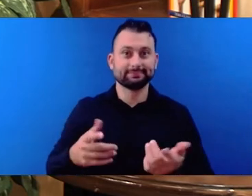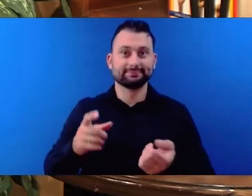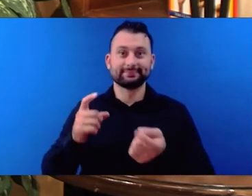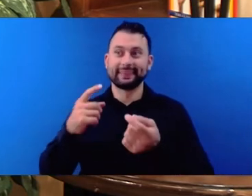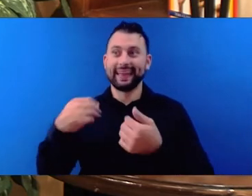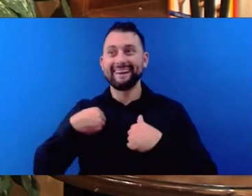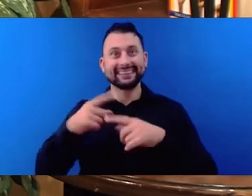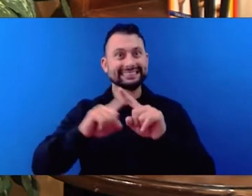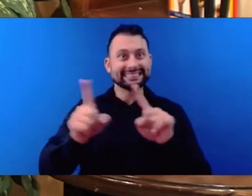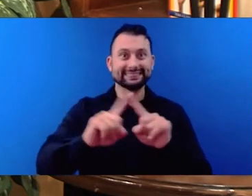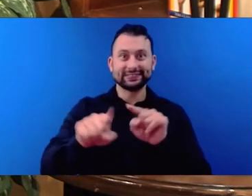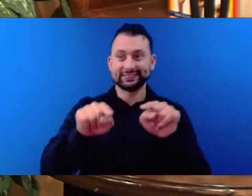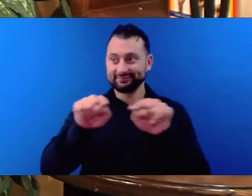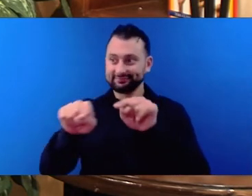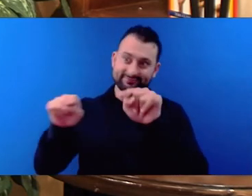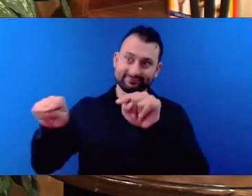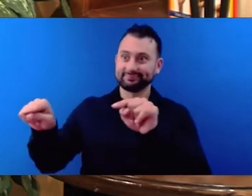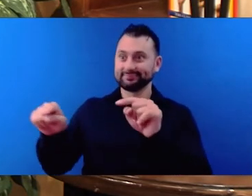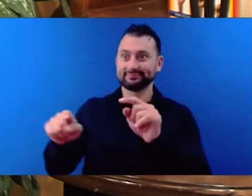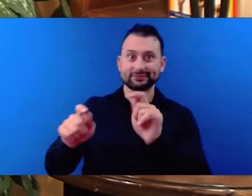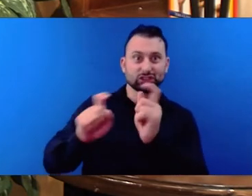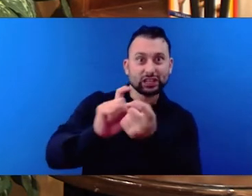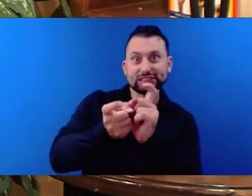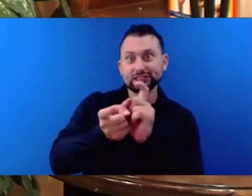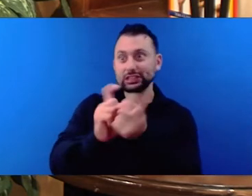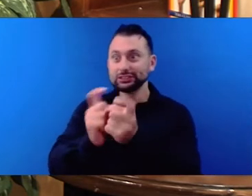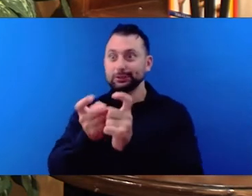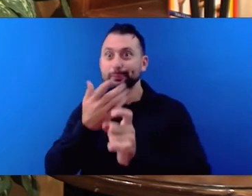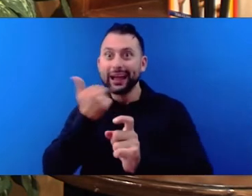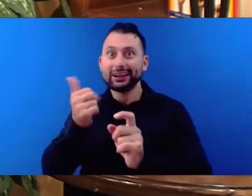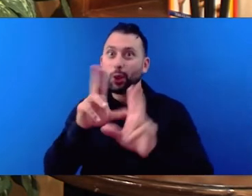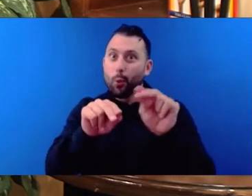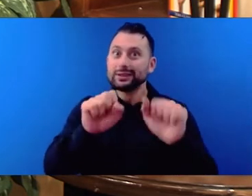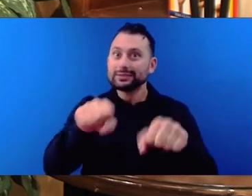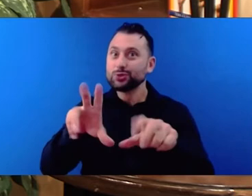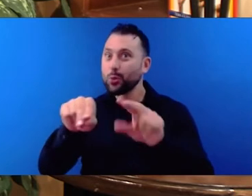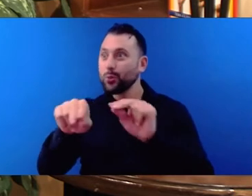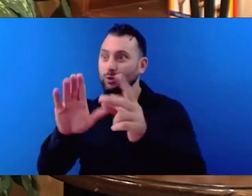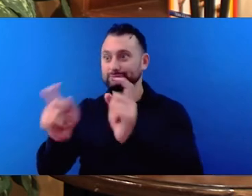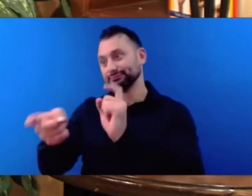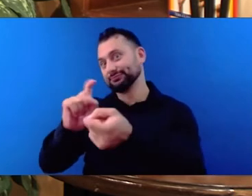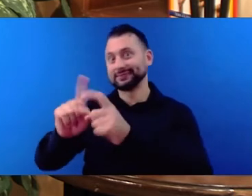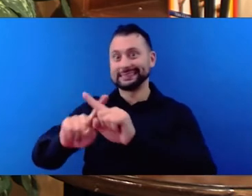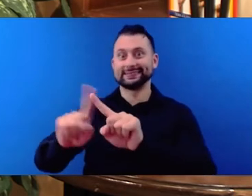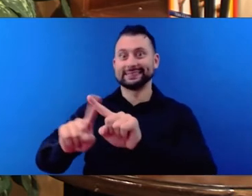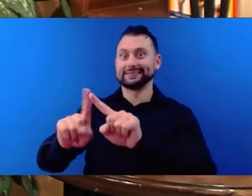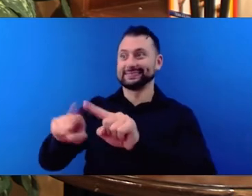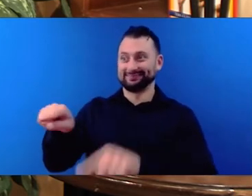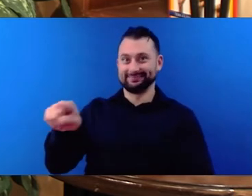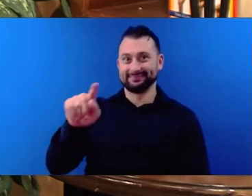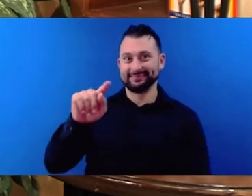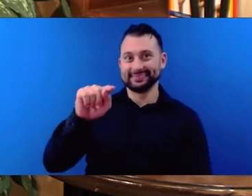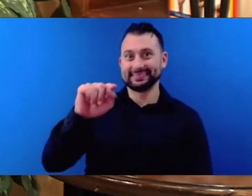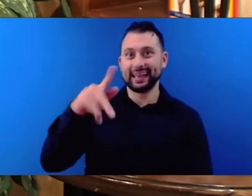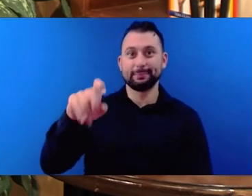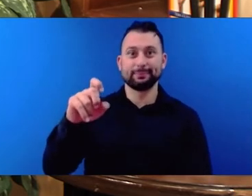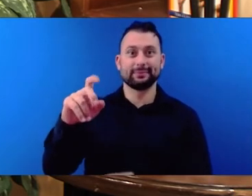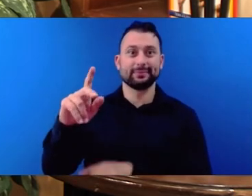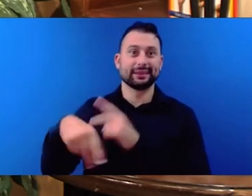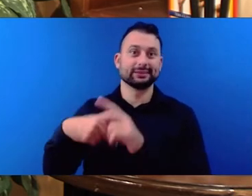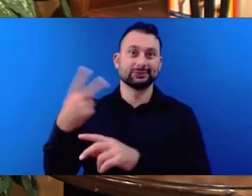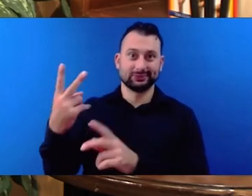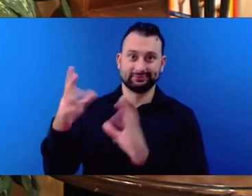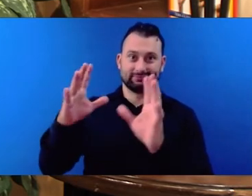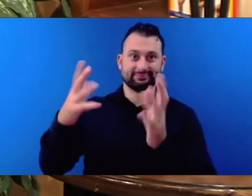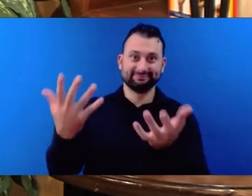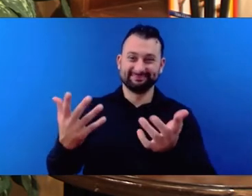many different medications available. There's over 4 or 5 different drug classes of medications on the